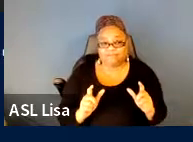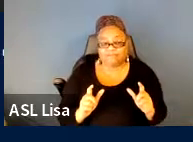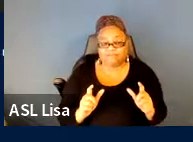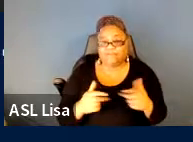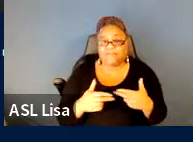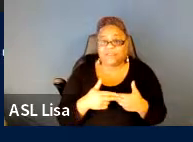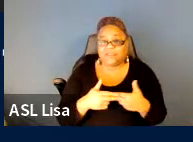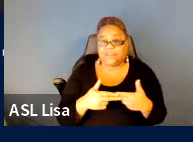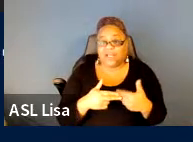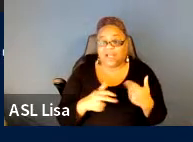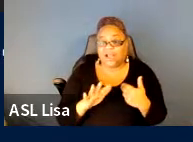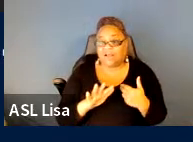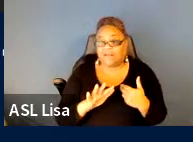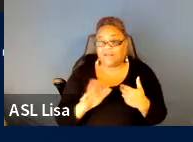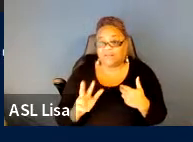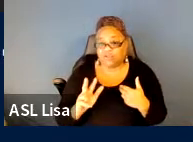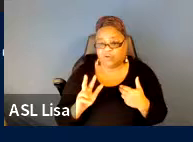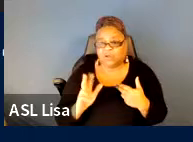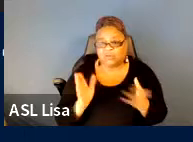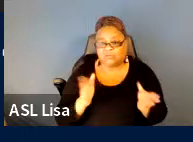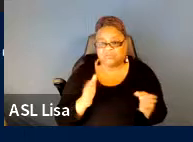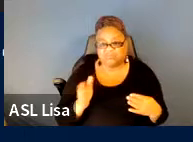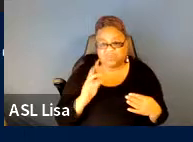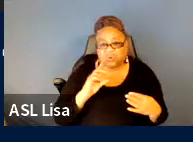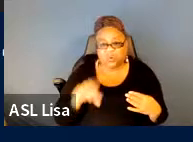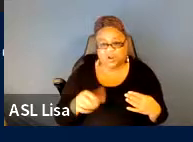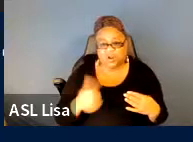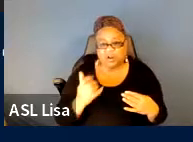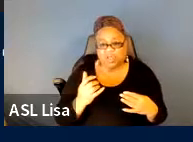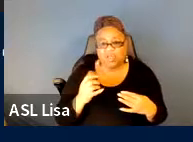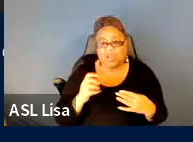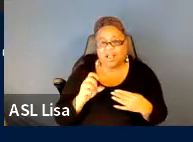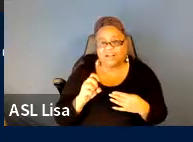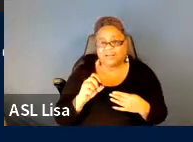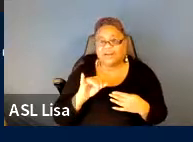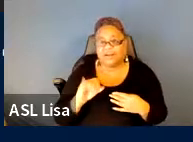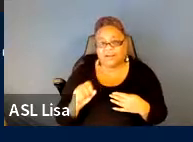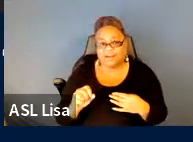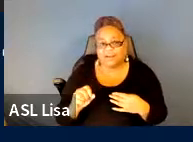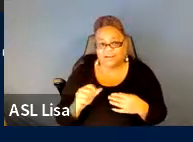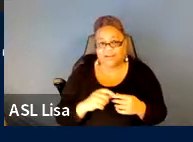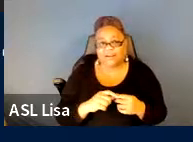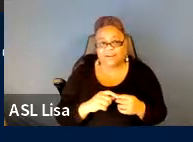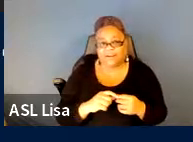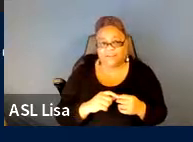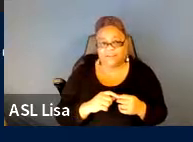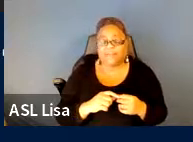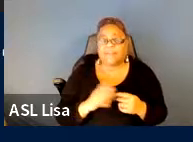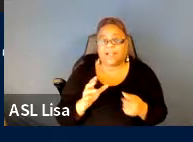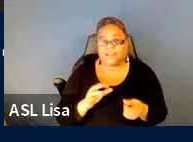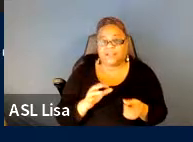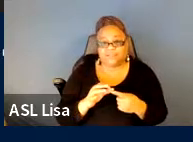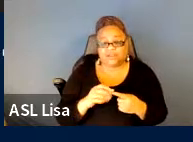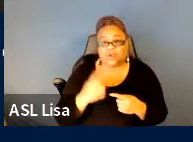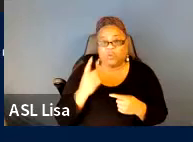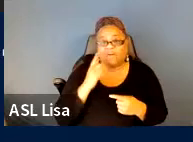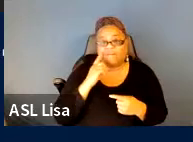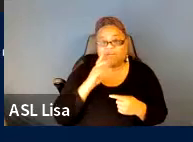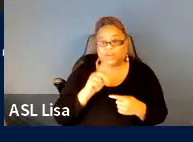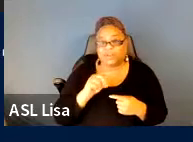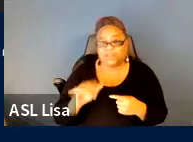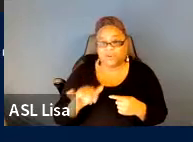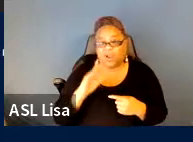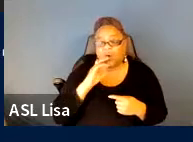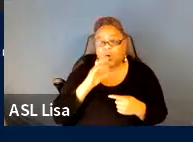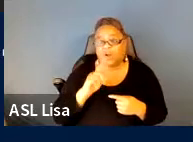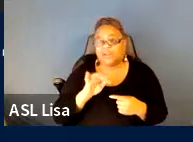Slide 53 shifts us to another international symbol, specifically the one for TTY, or text